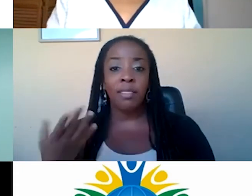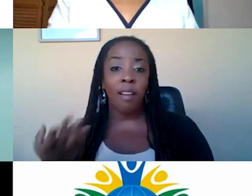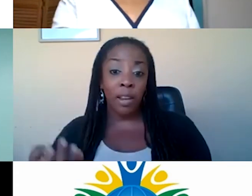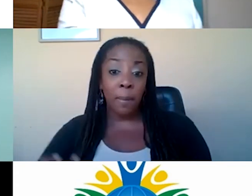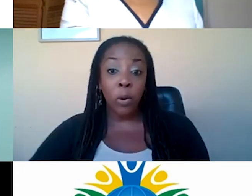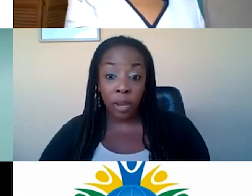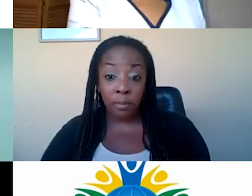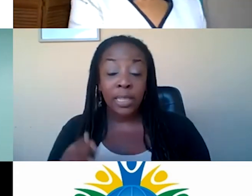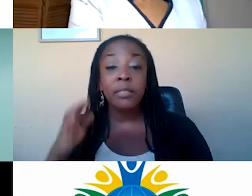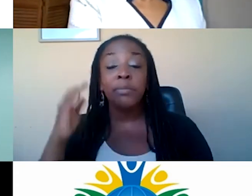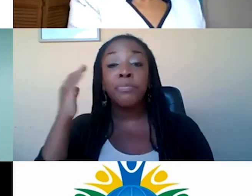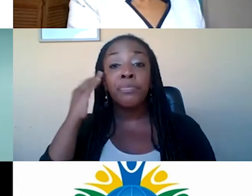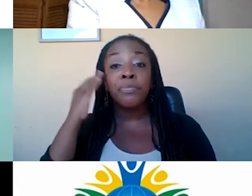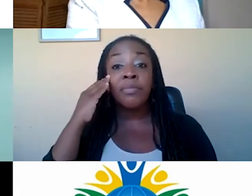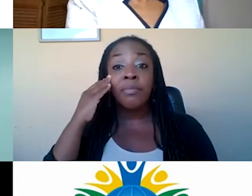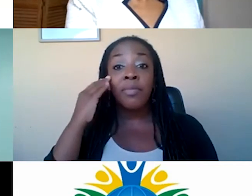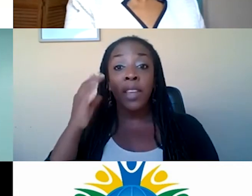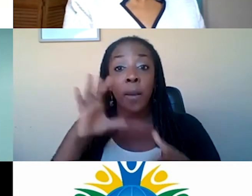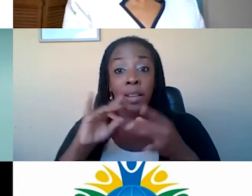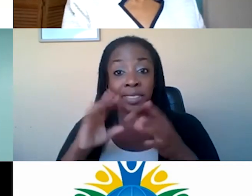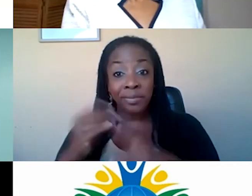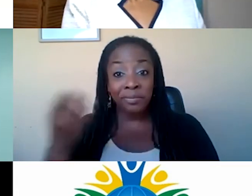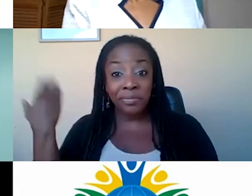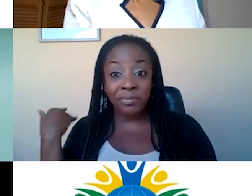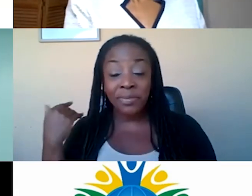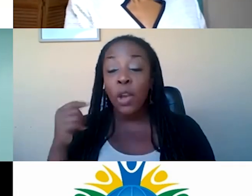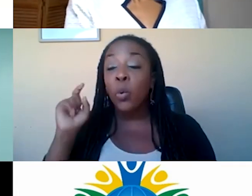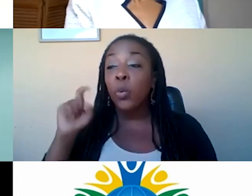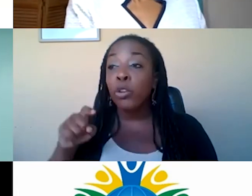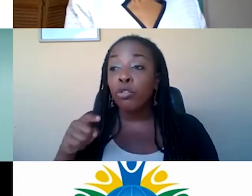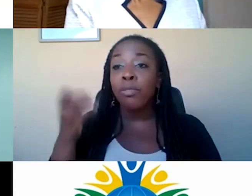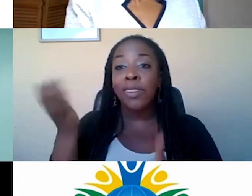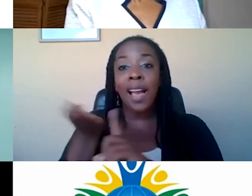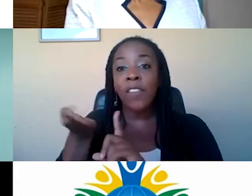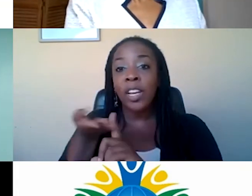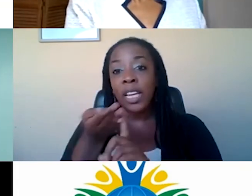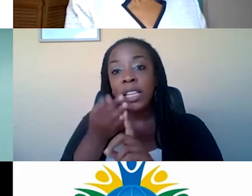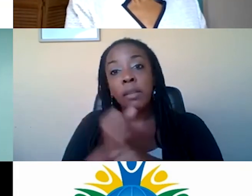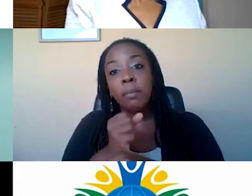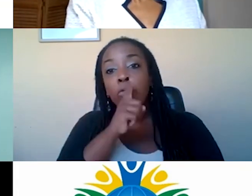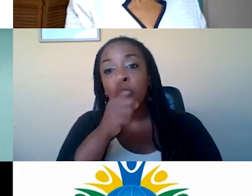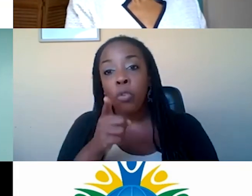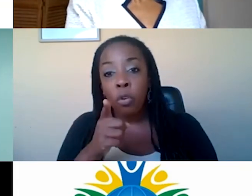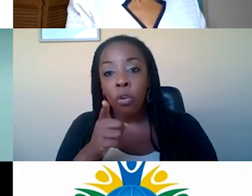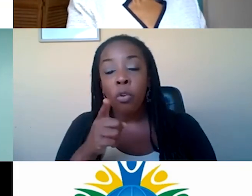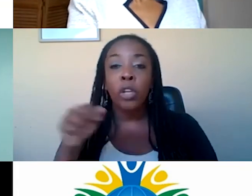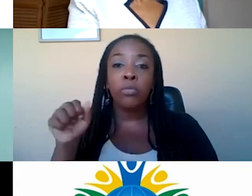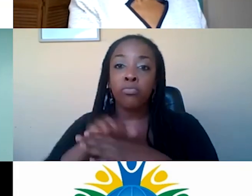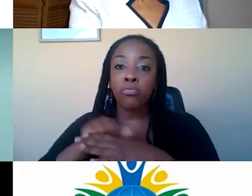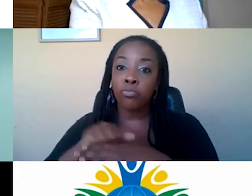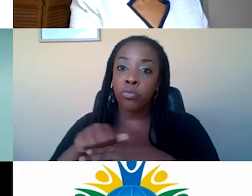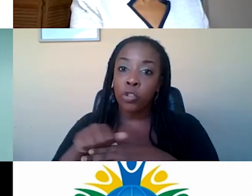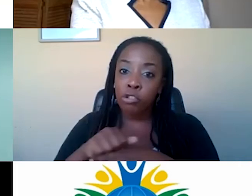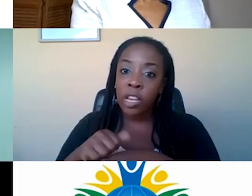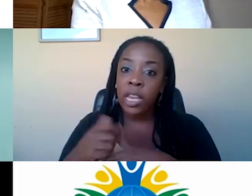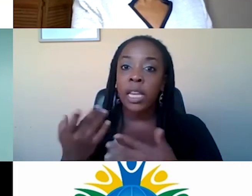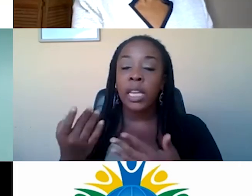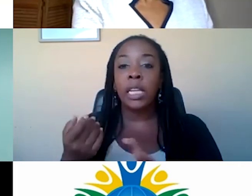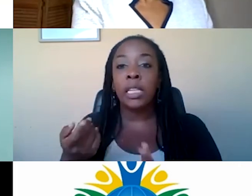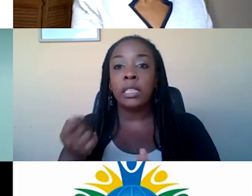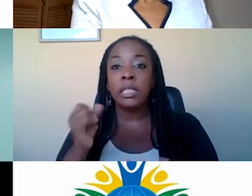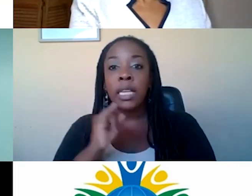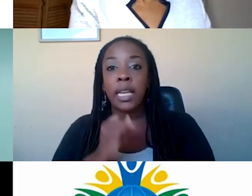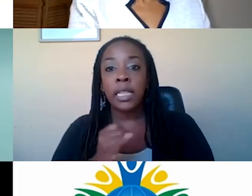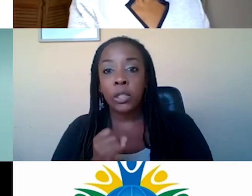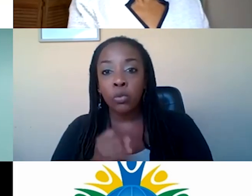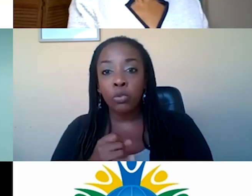did say that we should be advocating to ensure that, you know, training institutions and educational